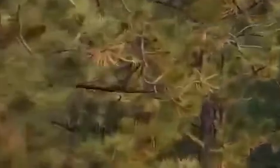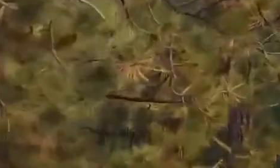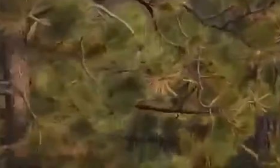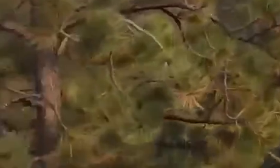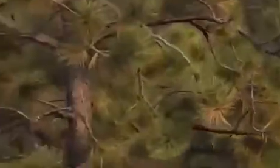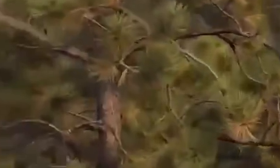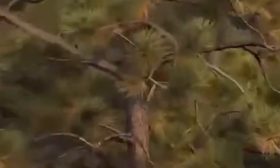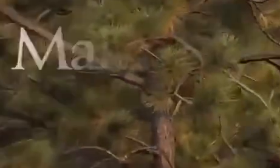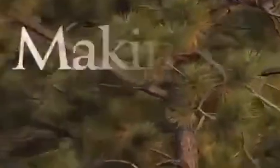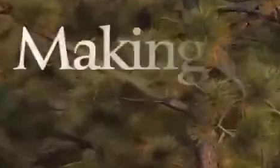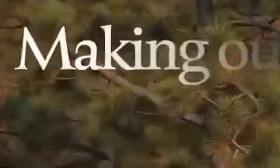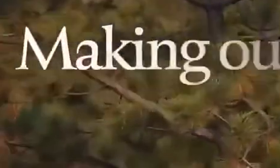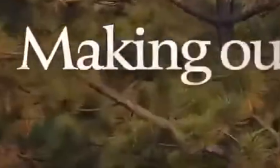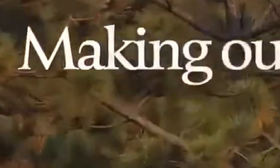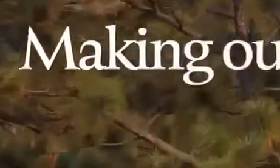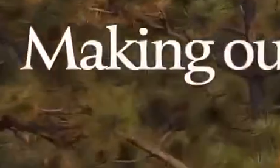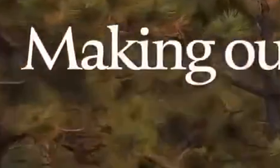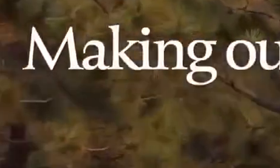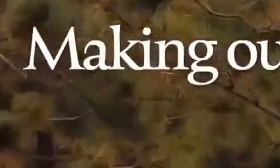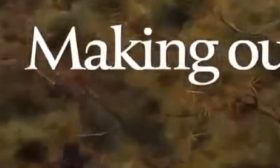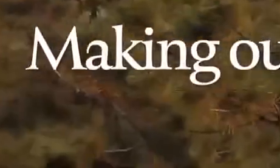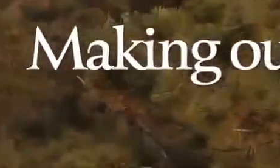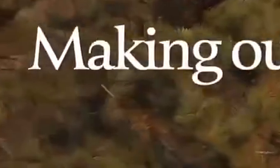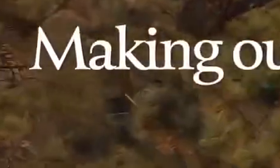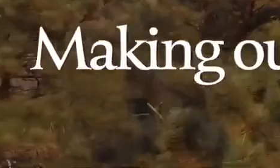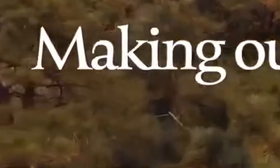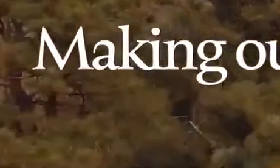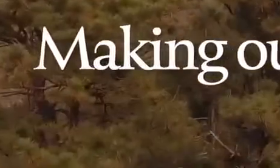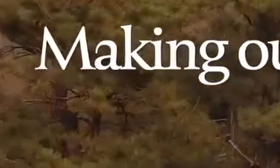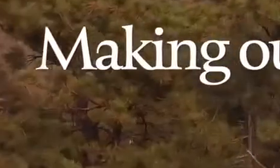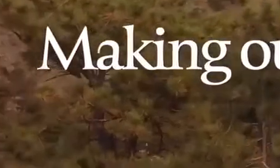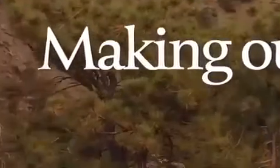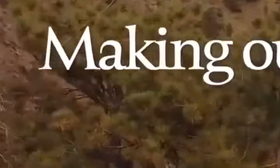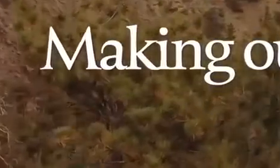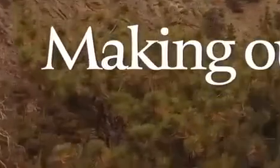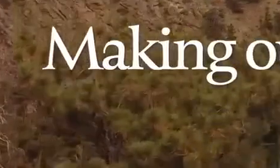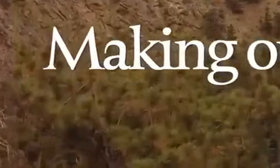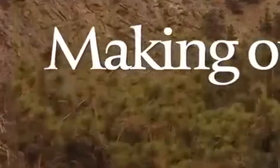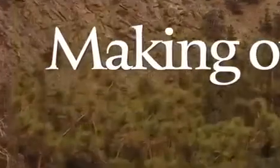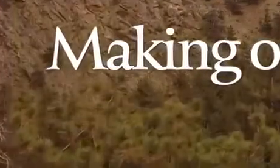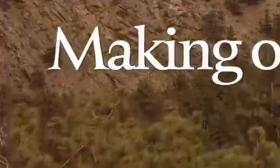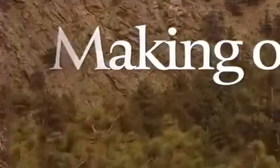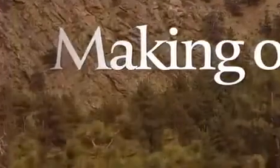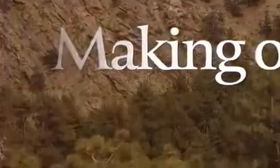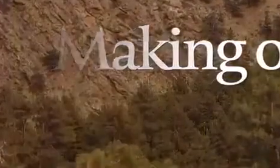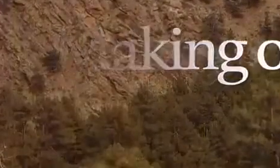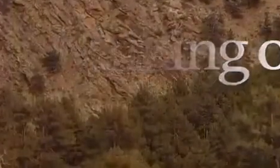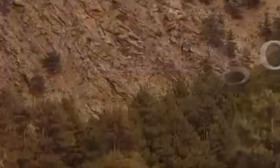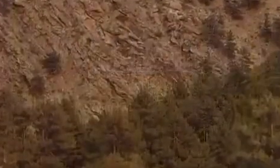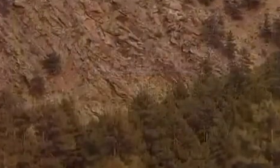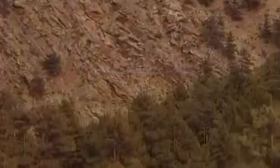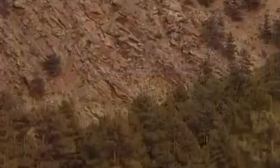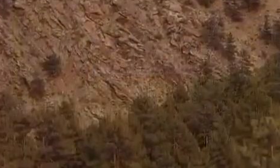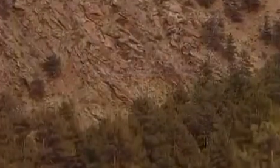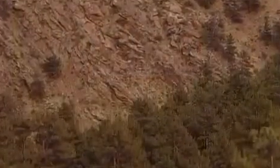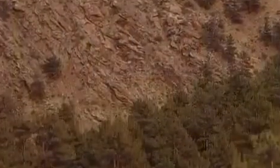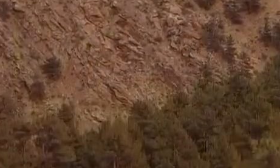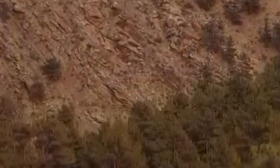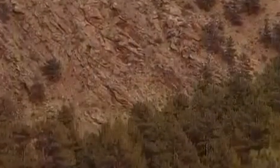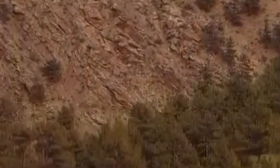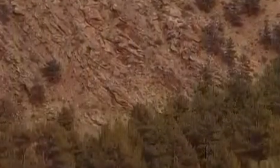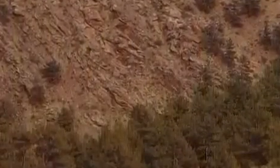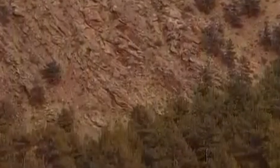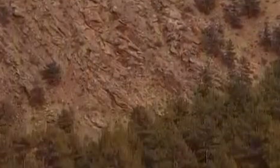pilgrim souls, making our way by the lights of the heavens in